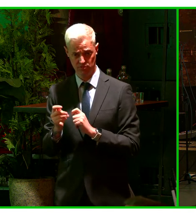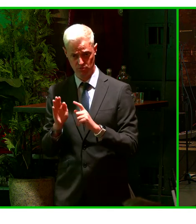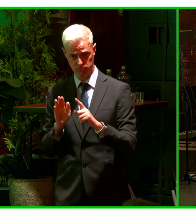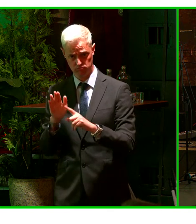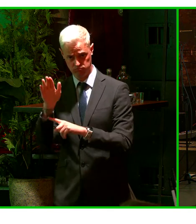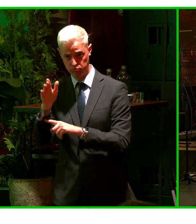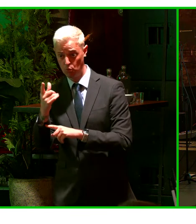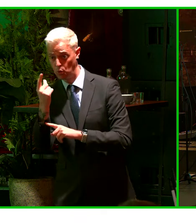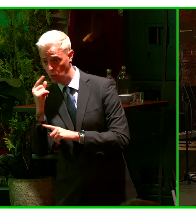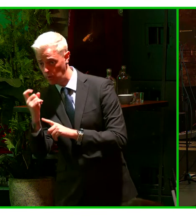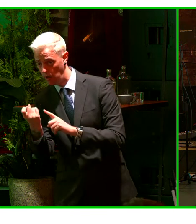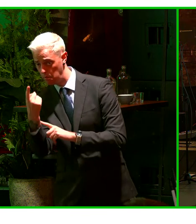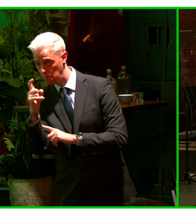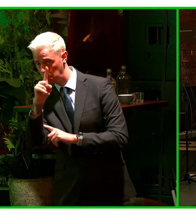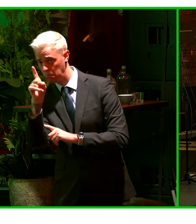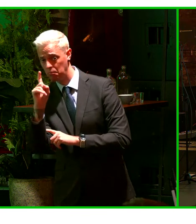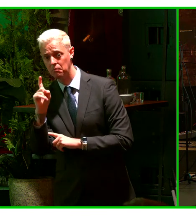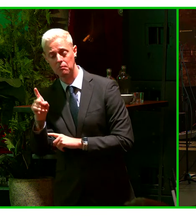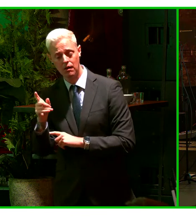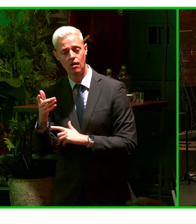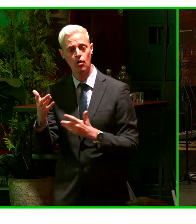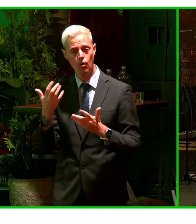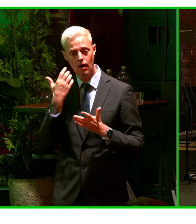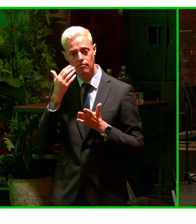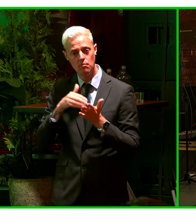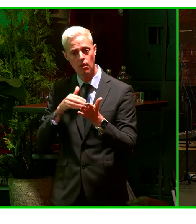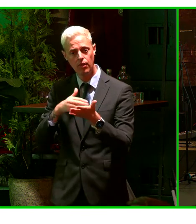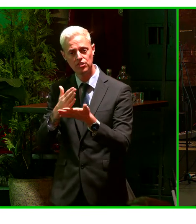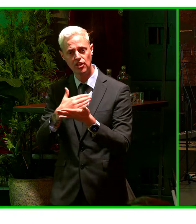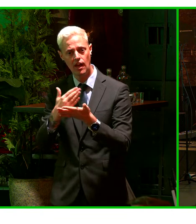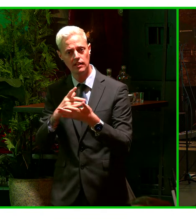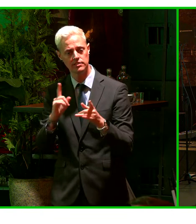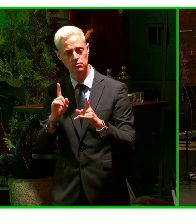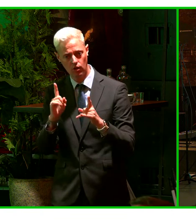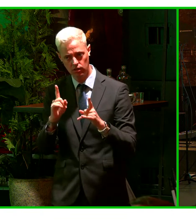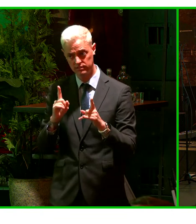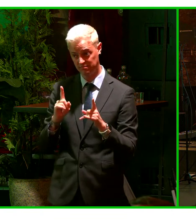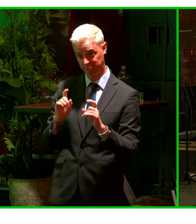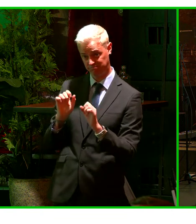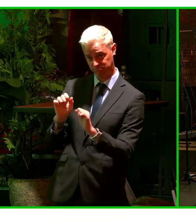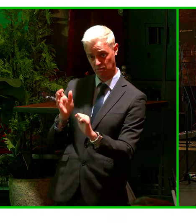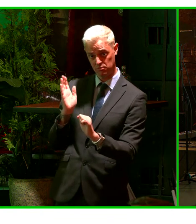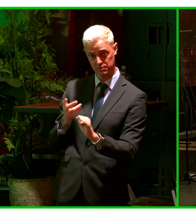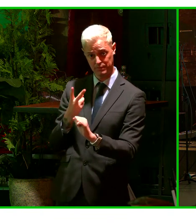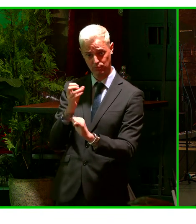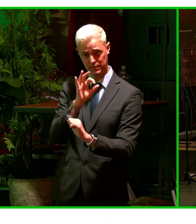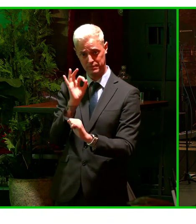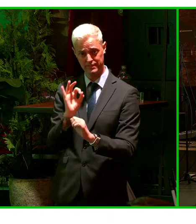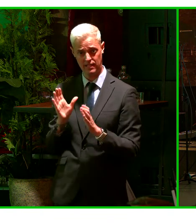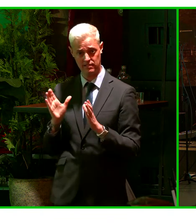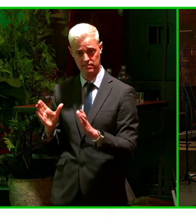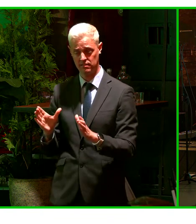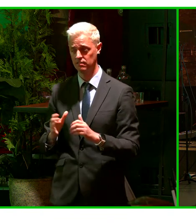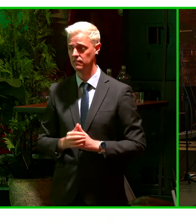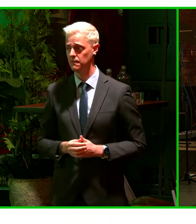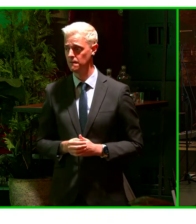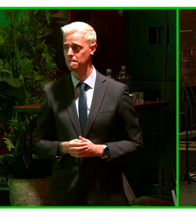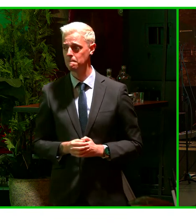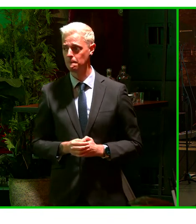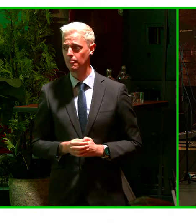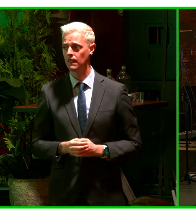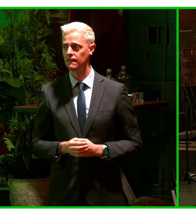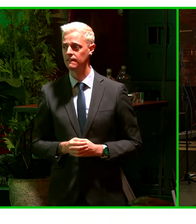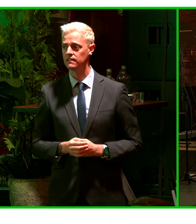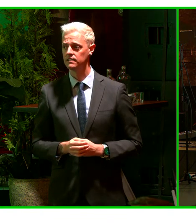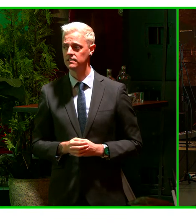to get to a kind of market share, as it were, in the heat market of about 20%. So a heat network, effectively, for those of you